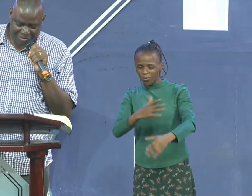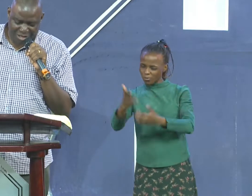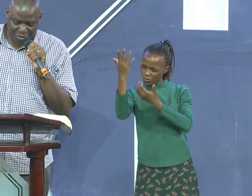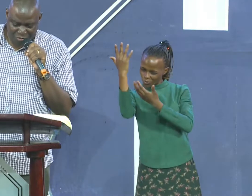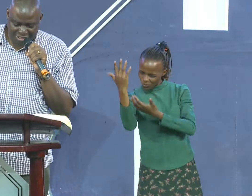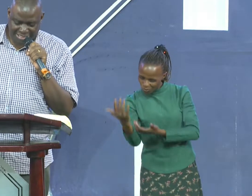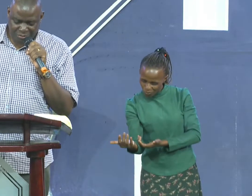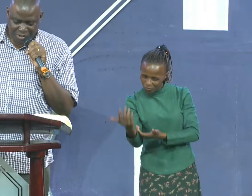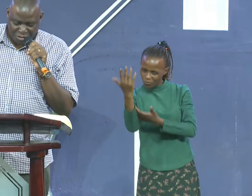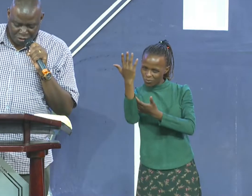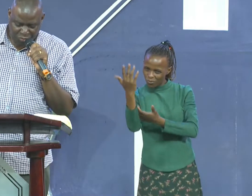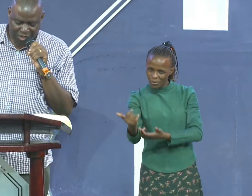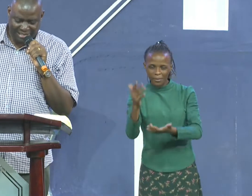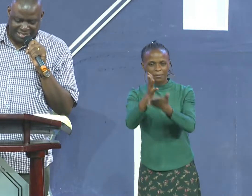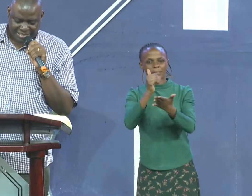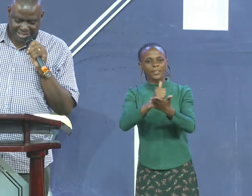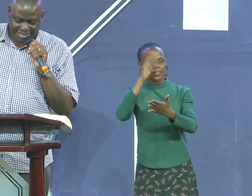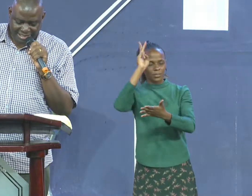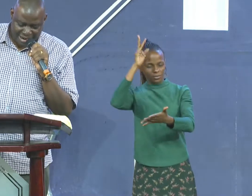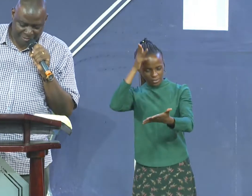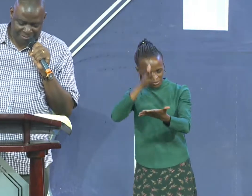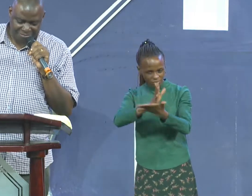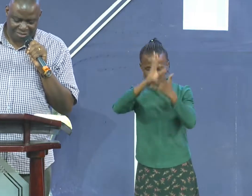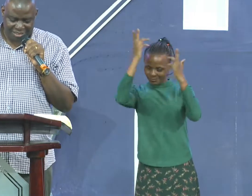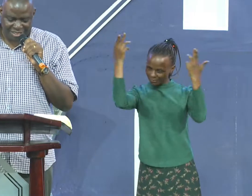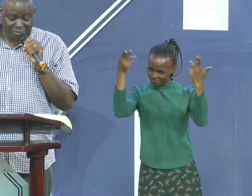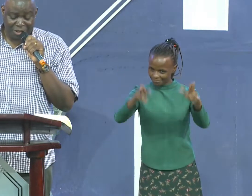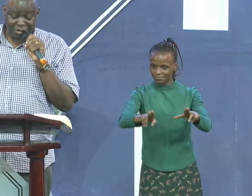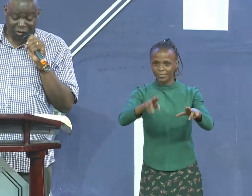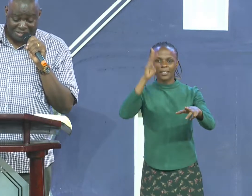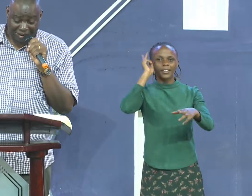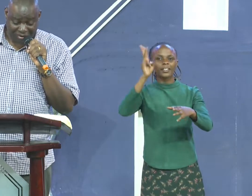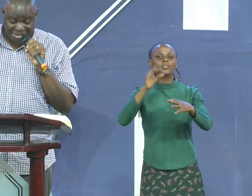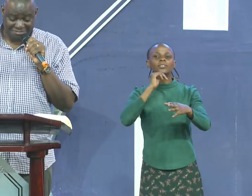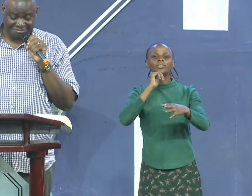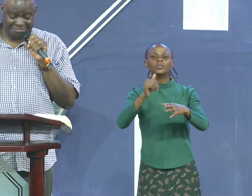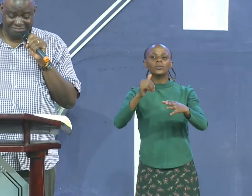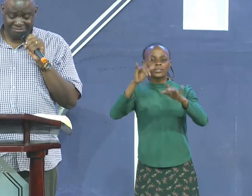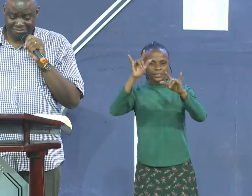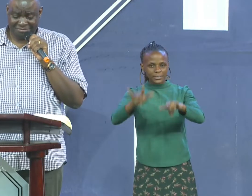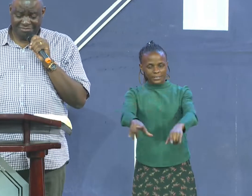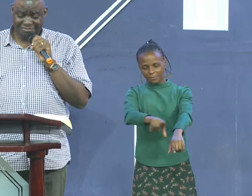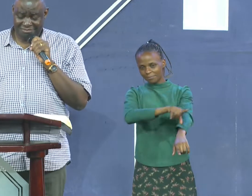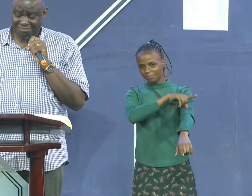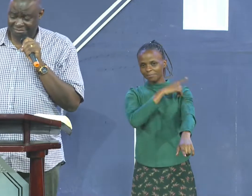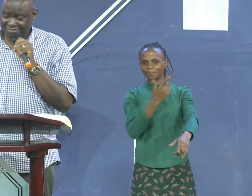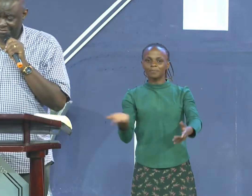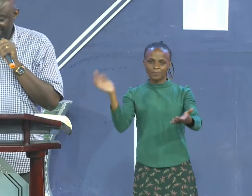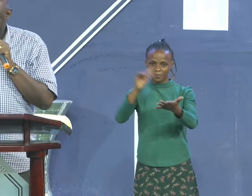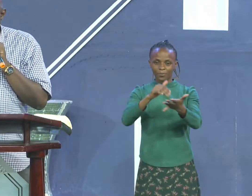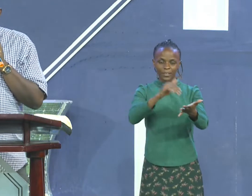it, because it will surely come, it will not tarry.